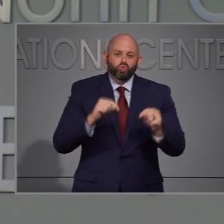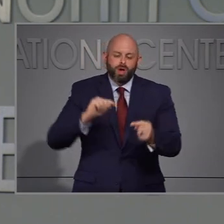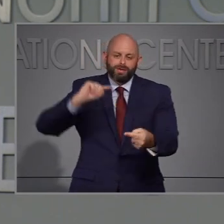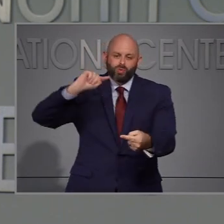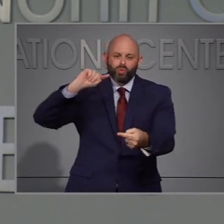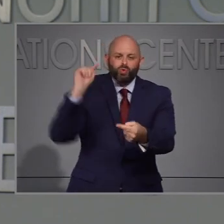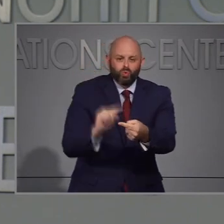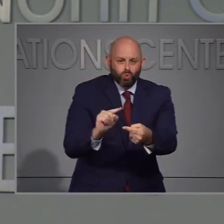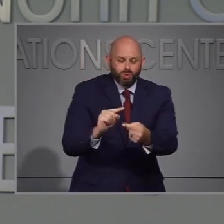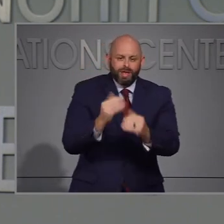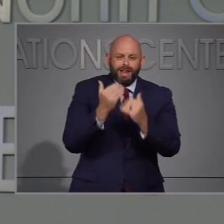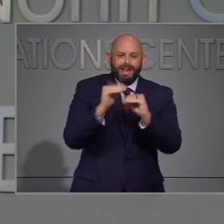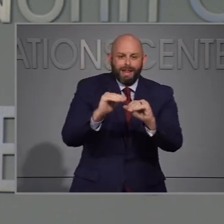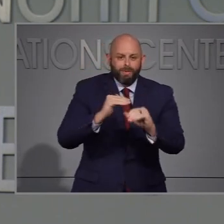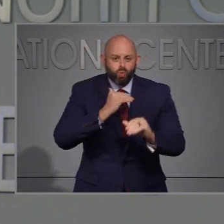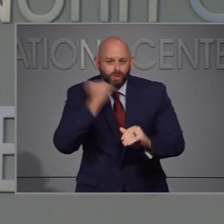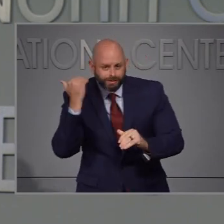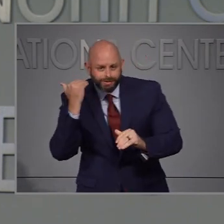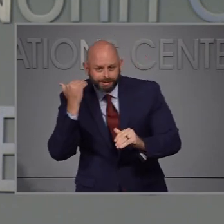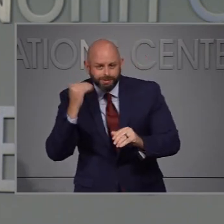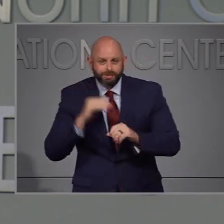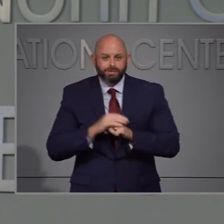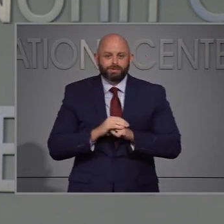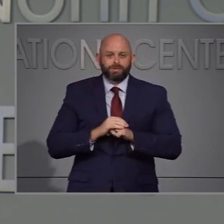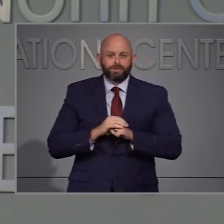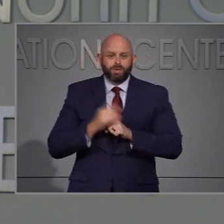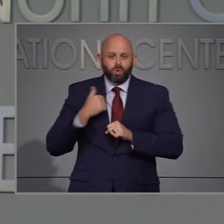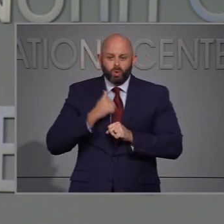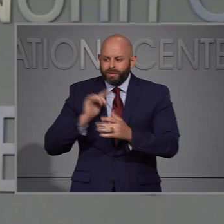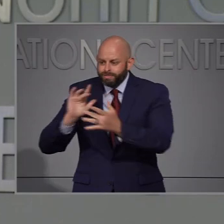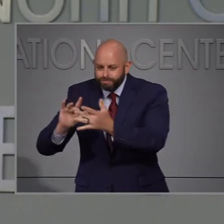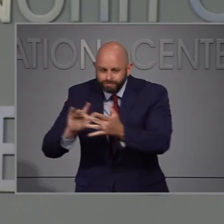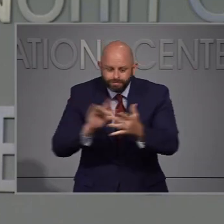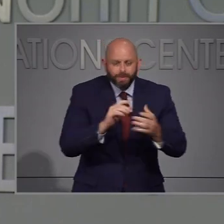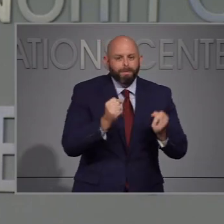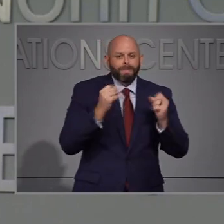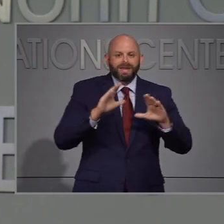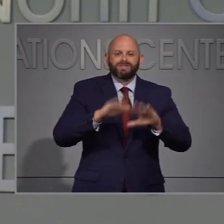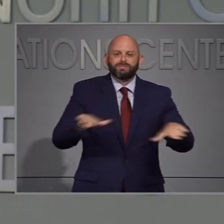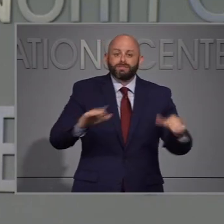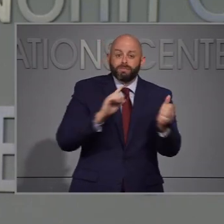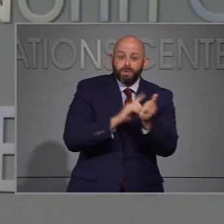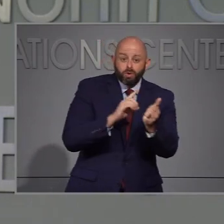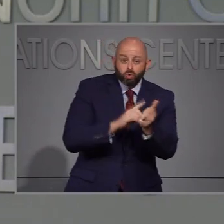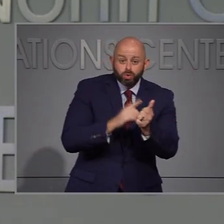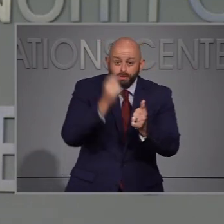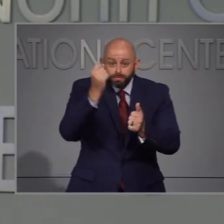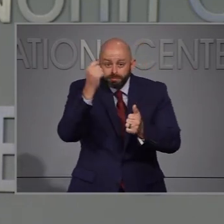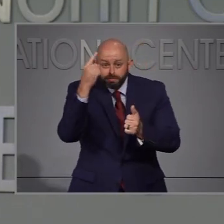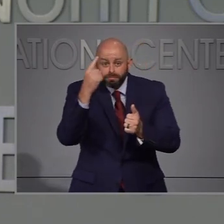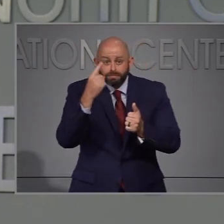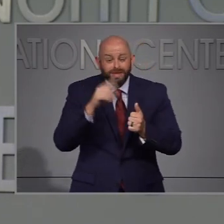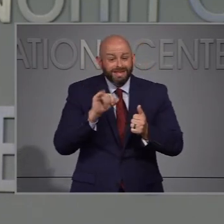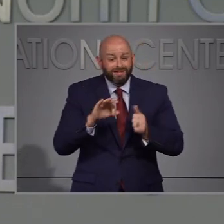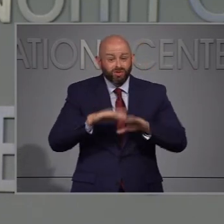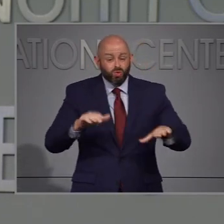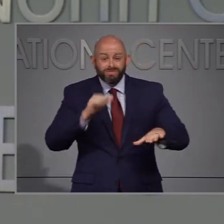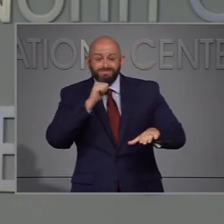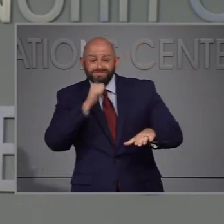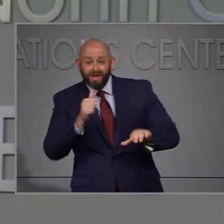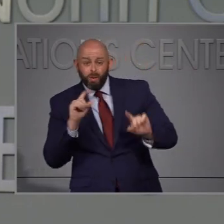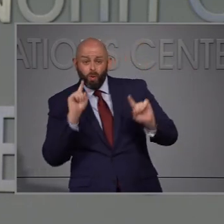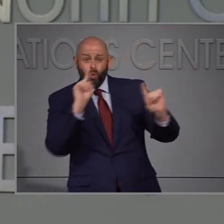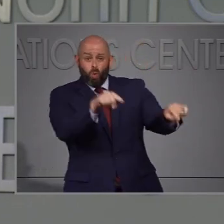risk. But as pediatricians and other health experts tell us, there is much risk in not going back to